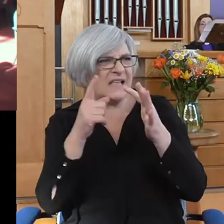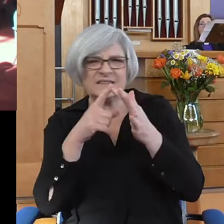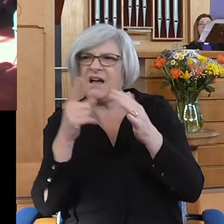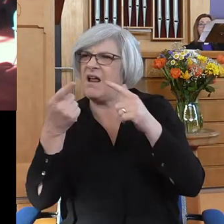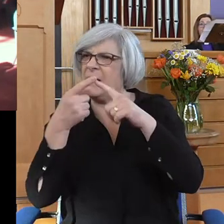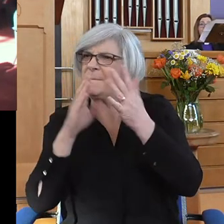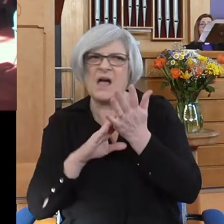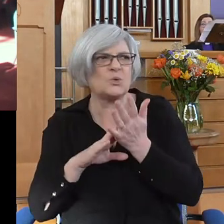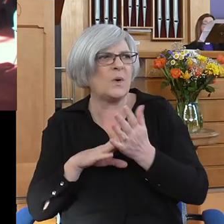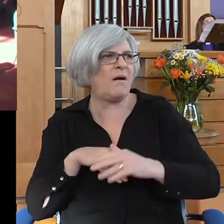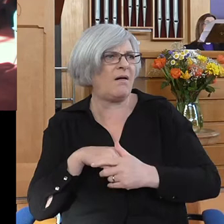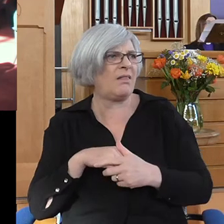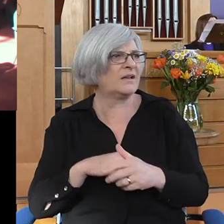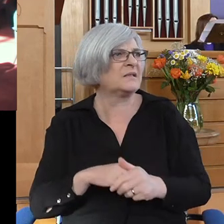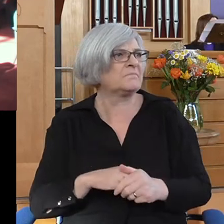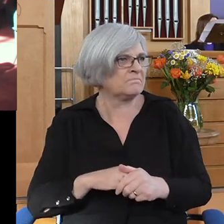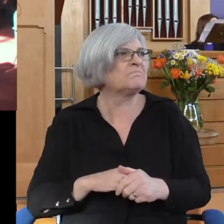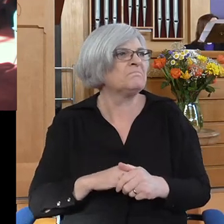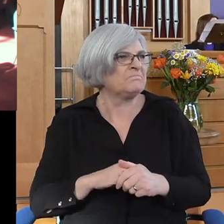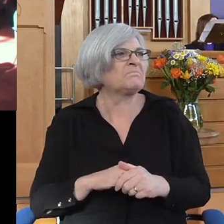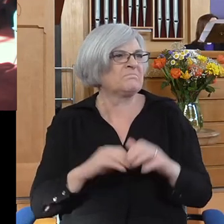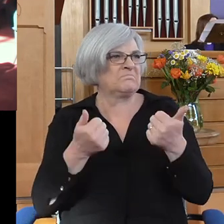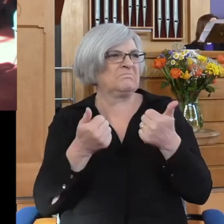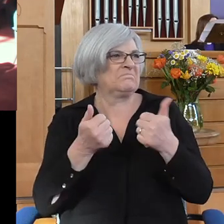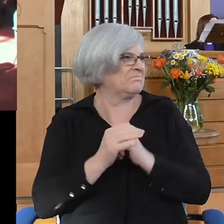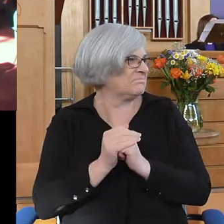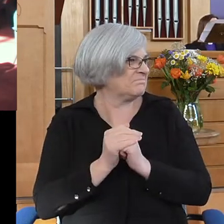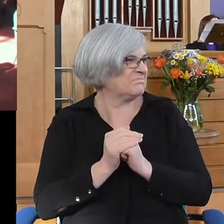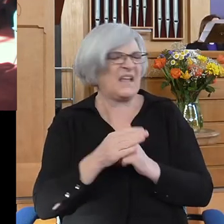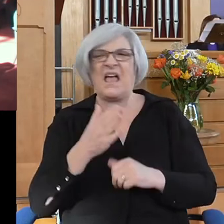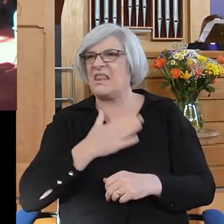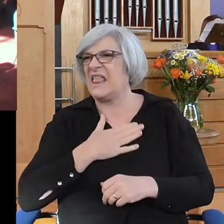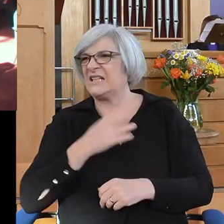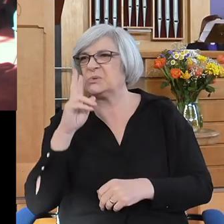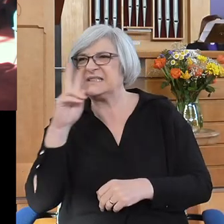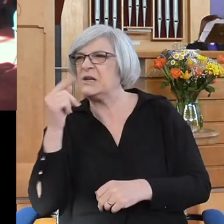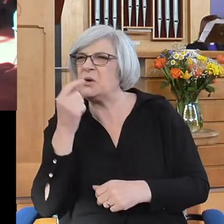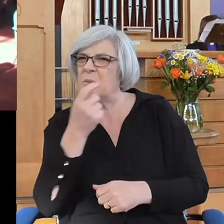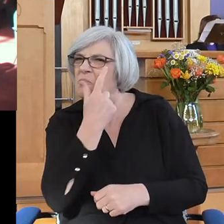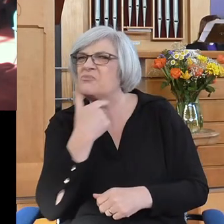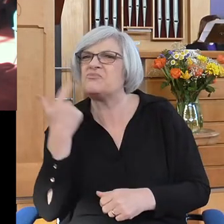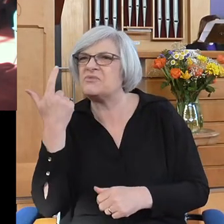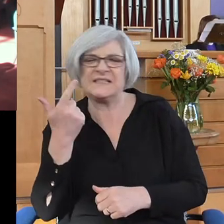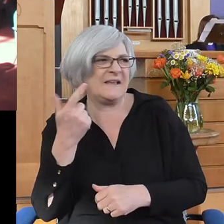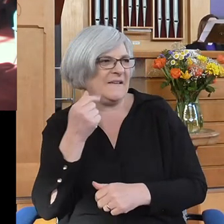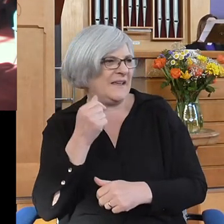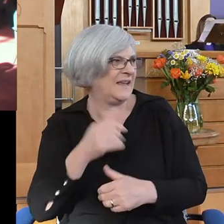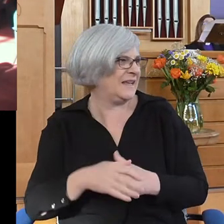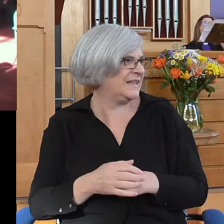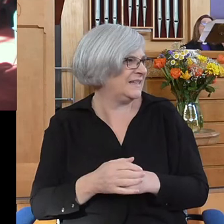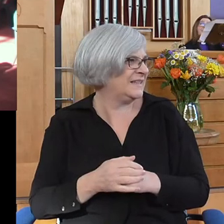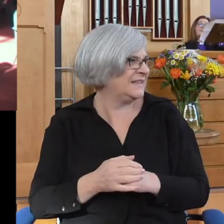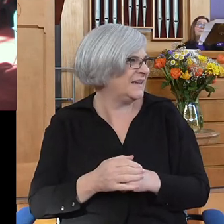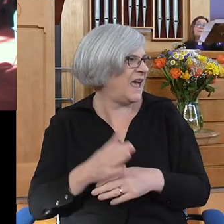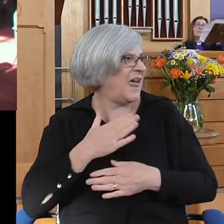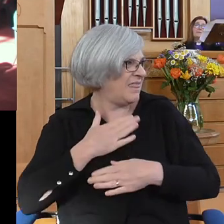Emmanuel? Good. Like to see pretty faces. Thank you, Rosie. Like to see pretty